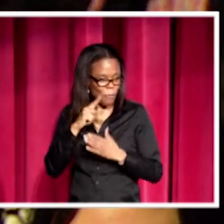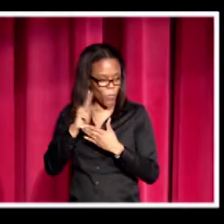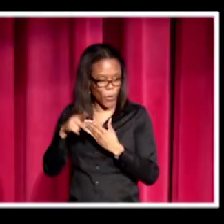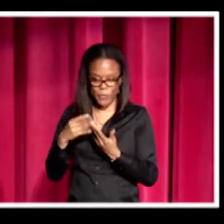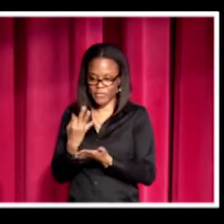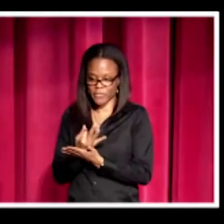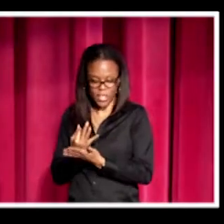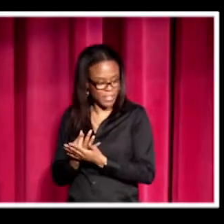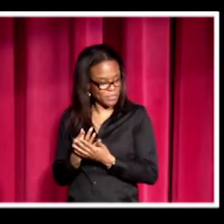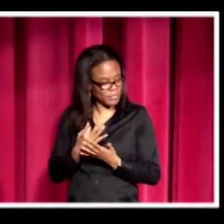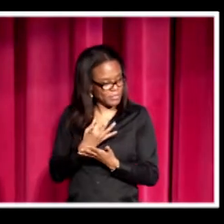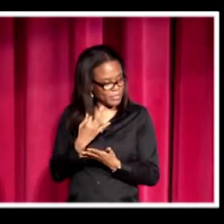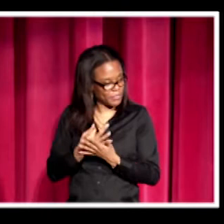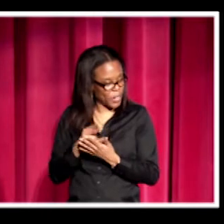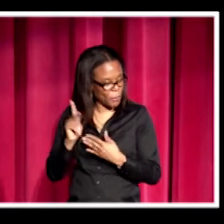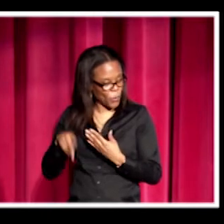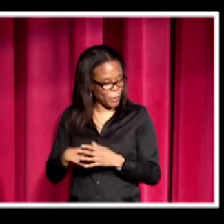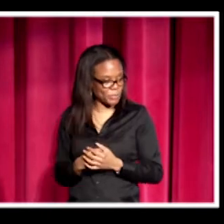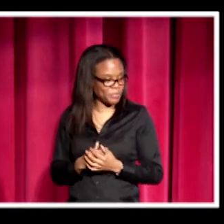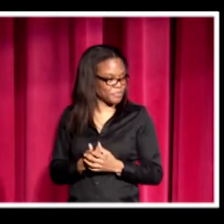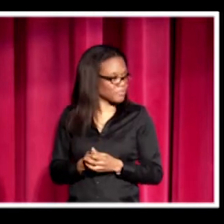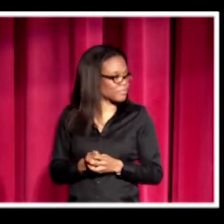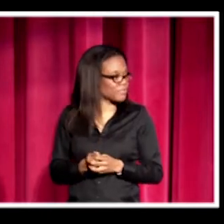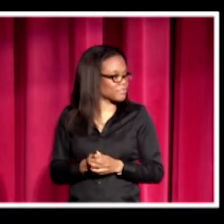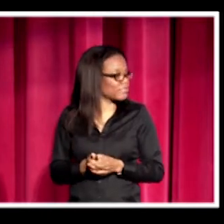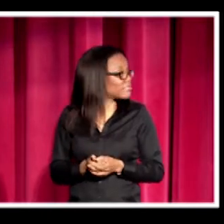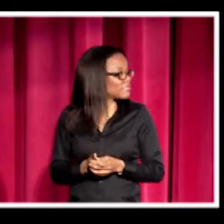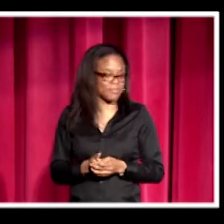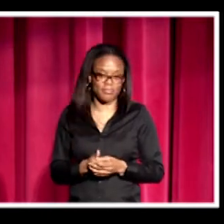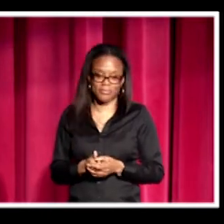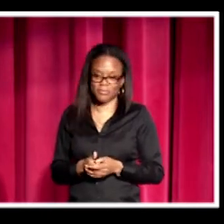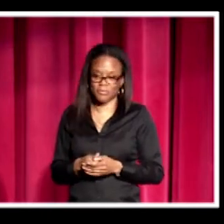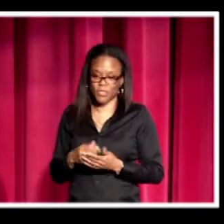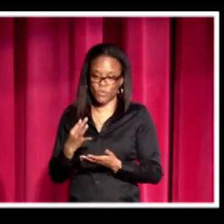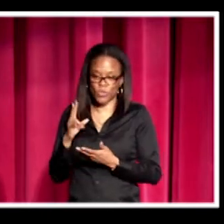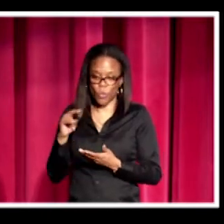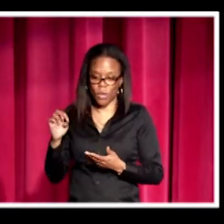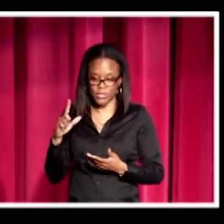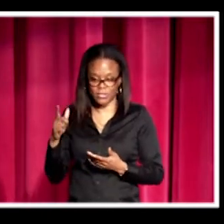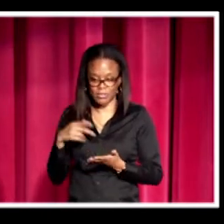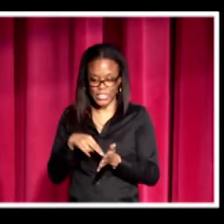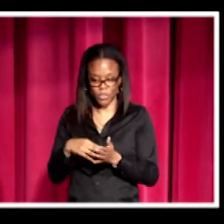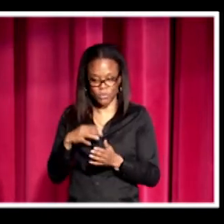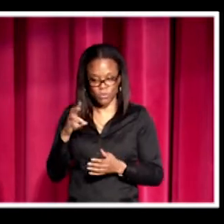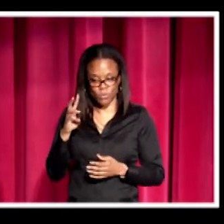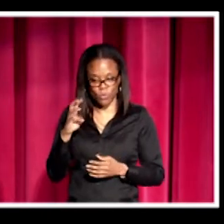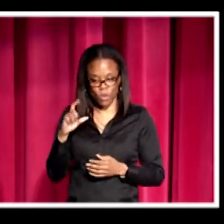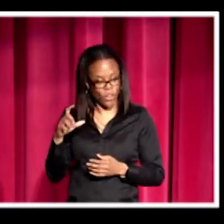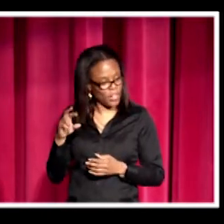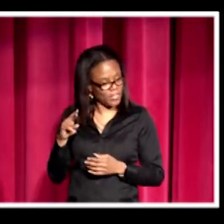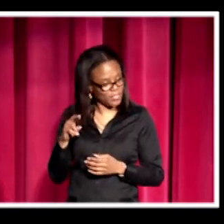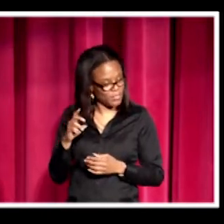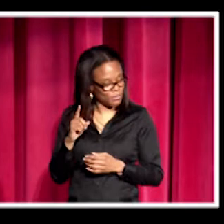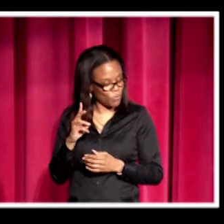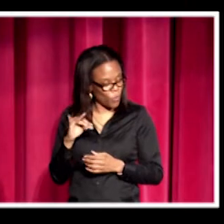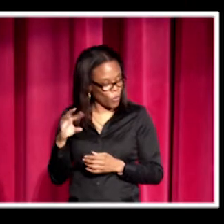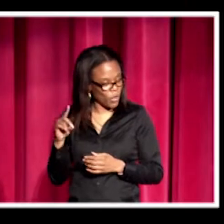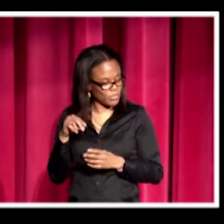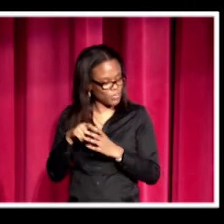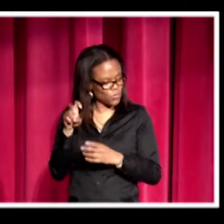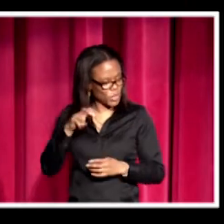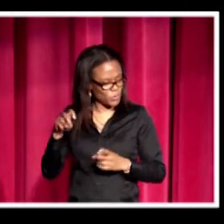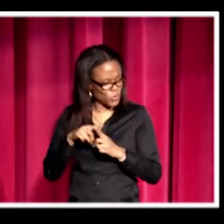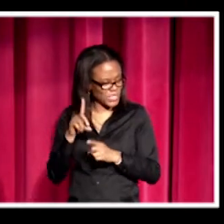We're going to also fund a new wellness center in Ward 8. We'll increase funding for